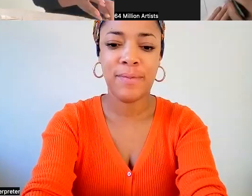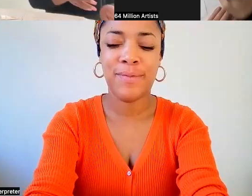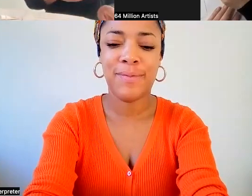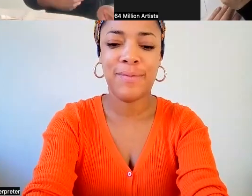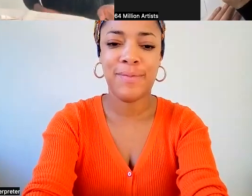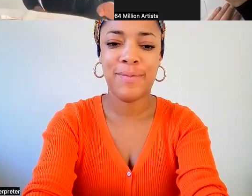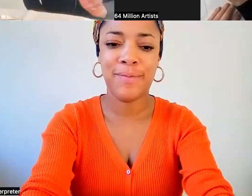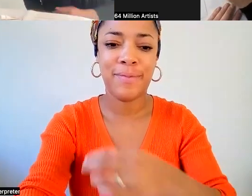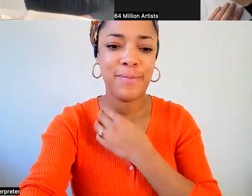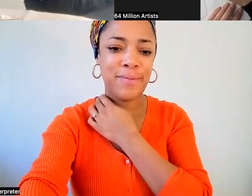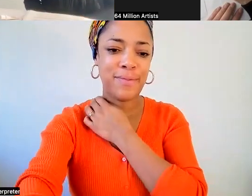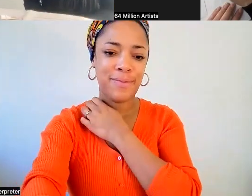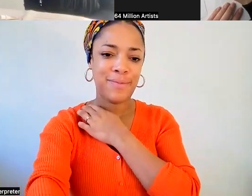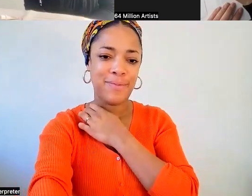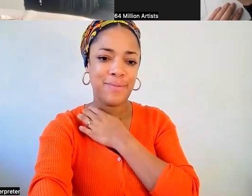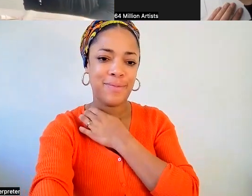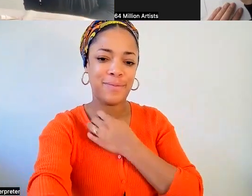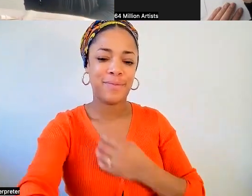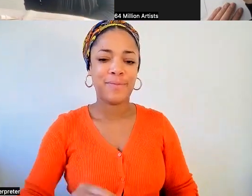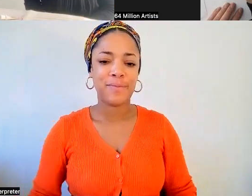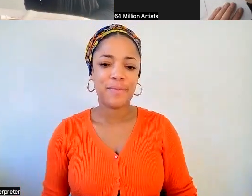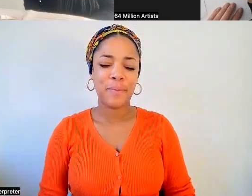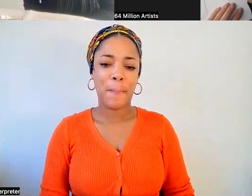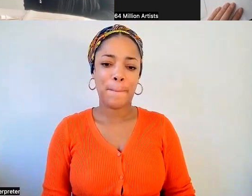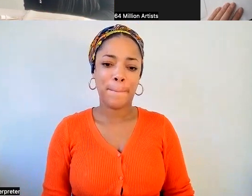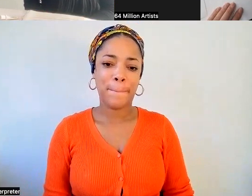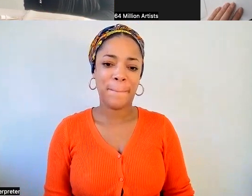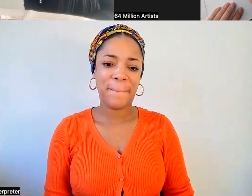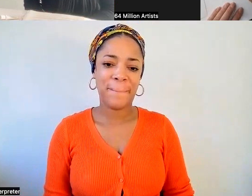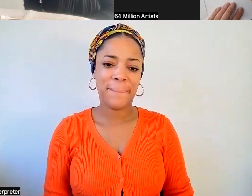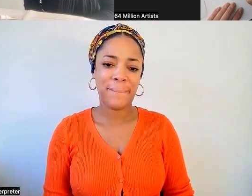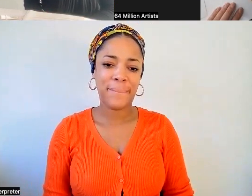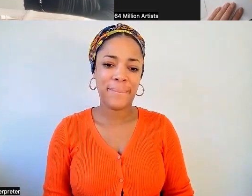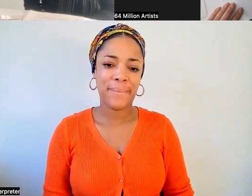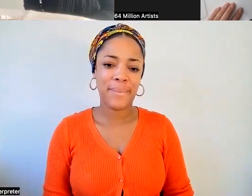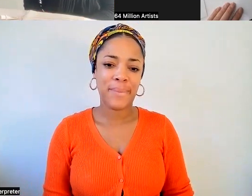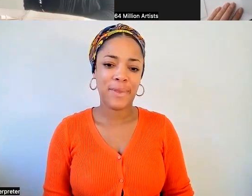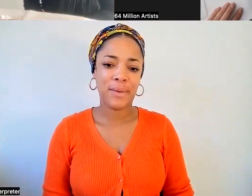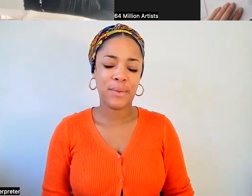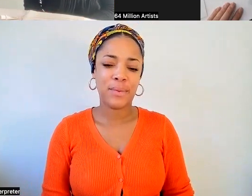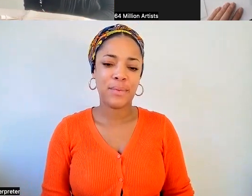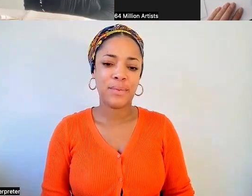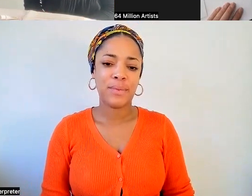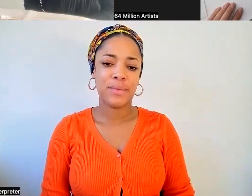to sleep. Put inverted commas around that. Michael, you must